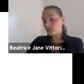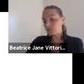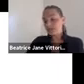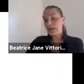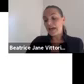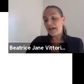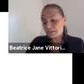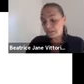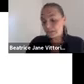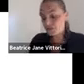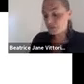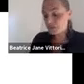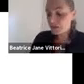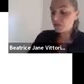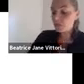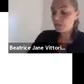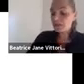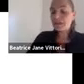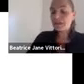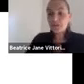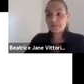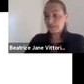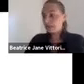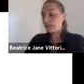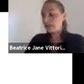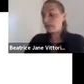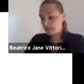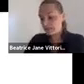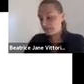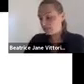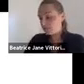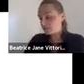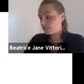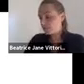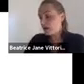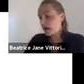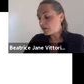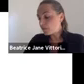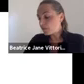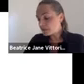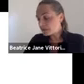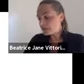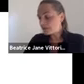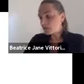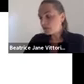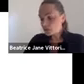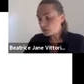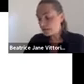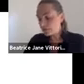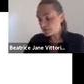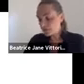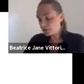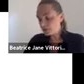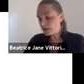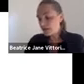the boundaries and the divisions that were increasing in our society. I wanted